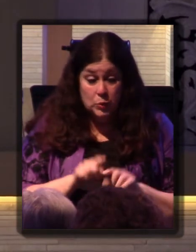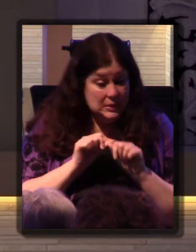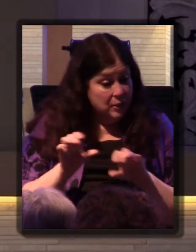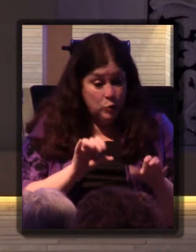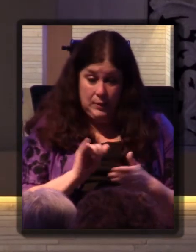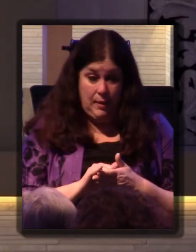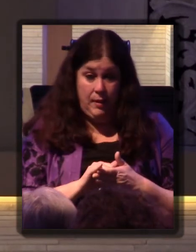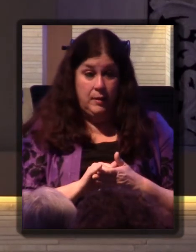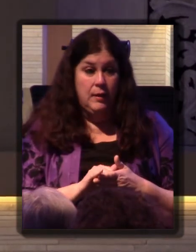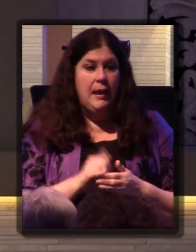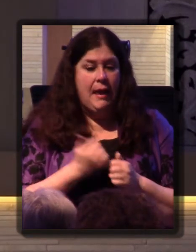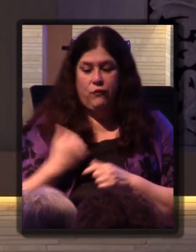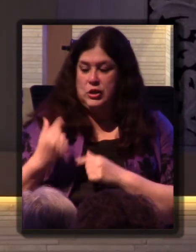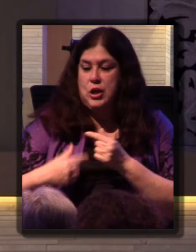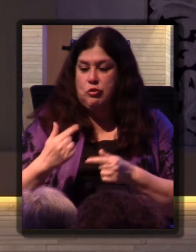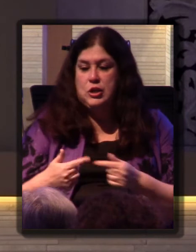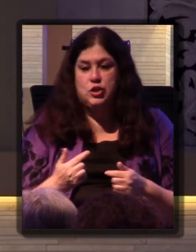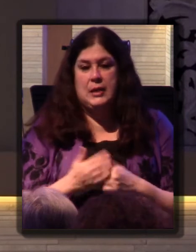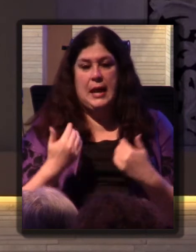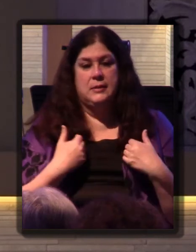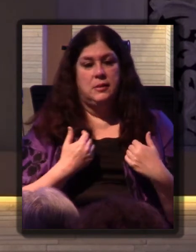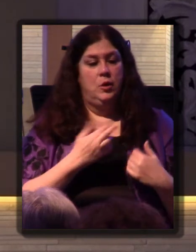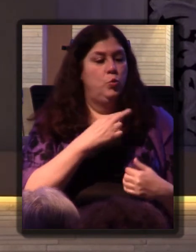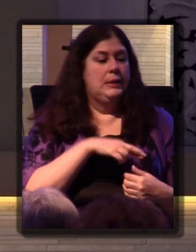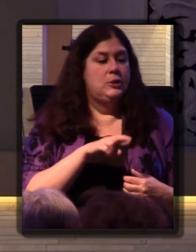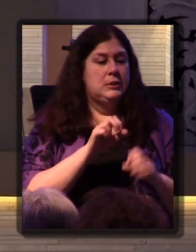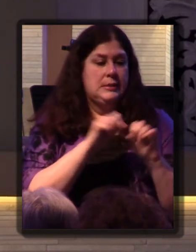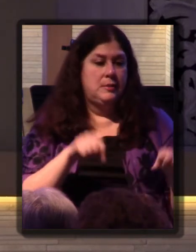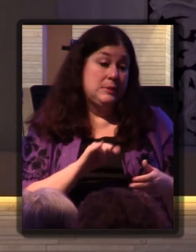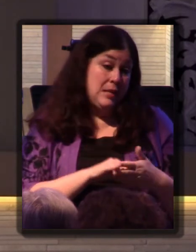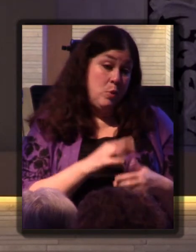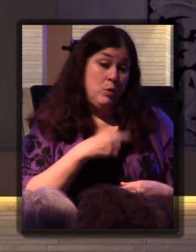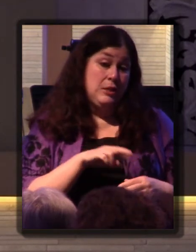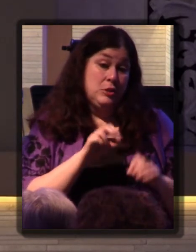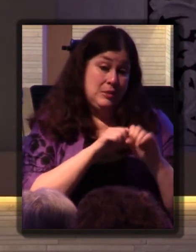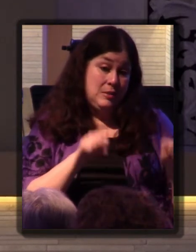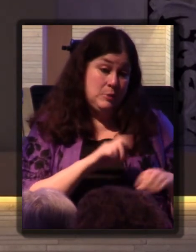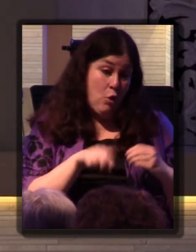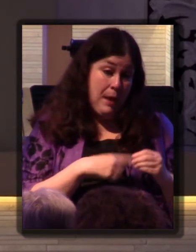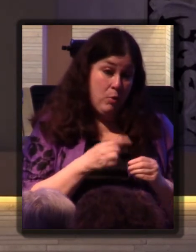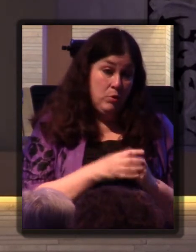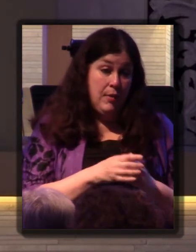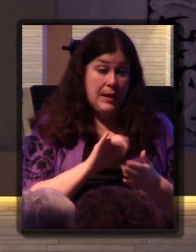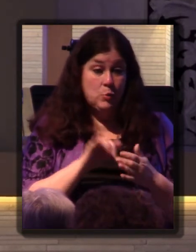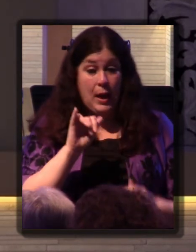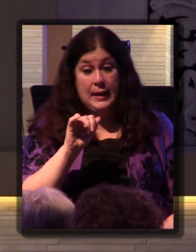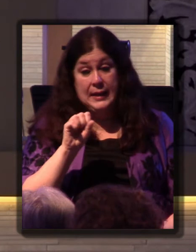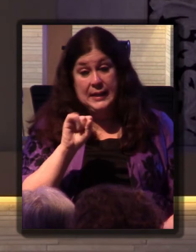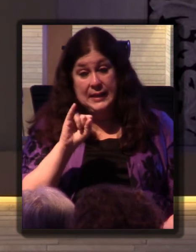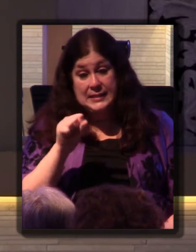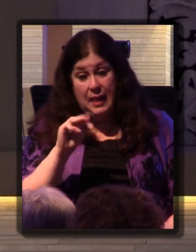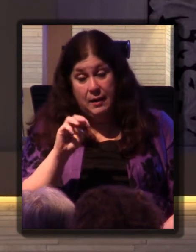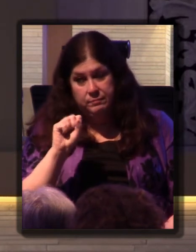we? We're still doing this. Every generation has a way. Religious systems, that's what religious systems are all about. That's